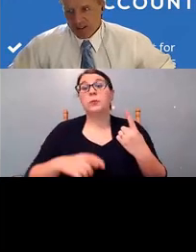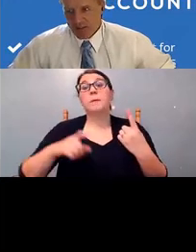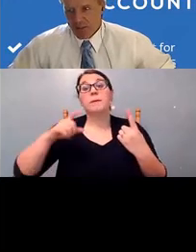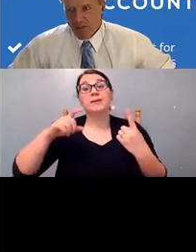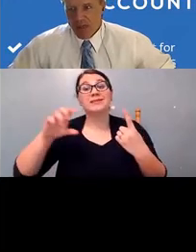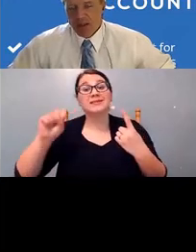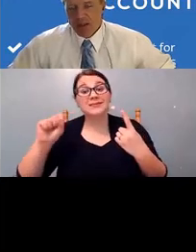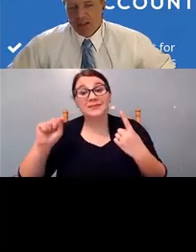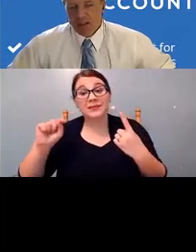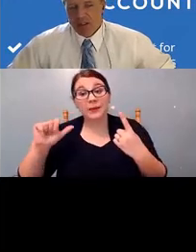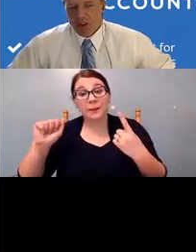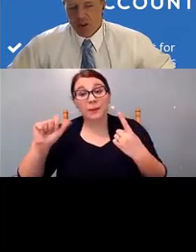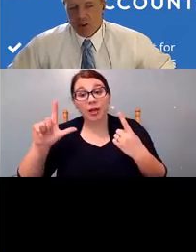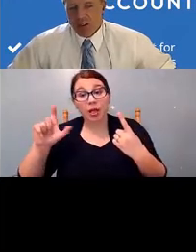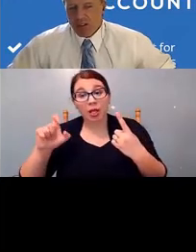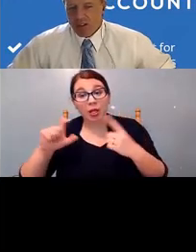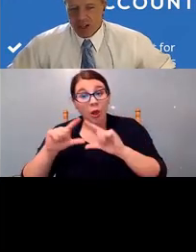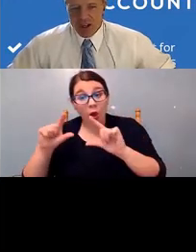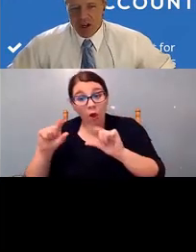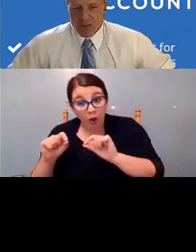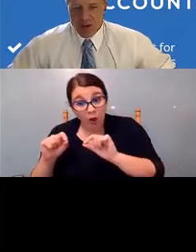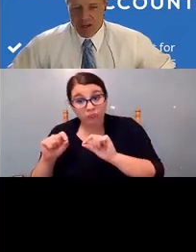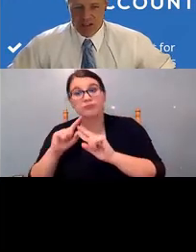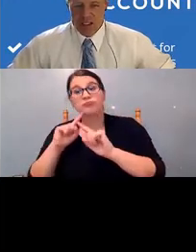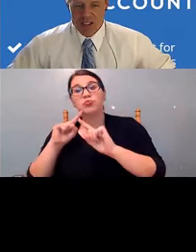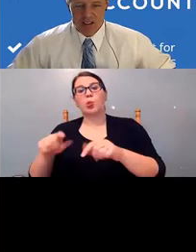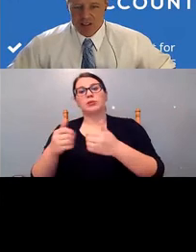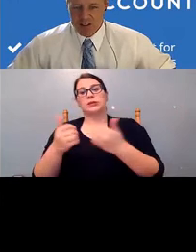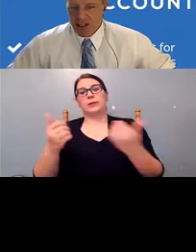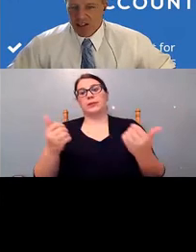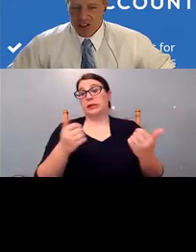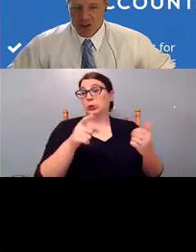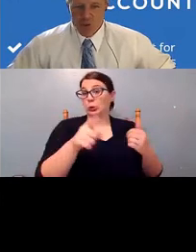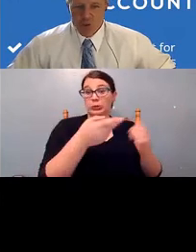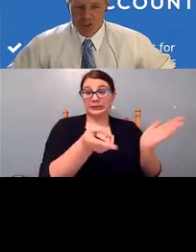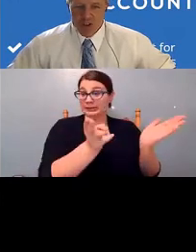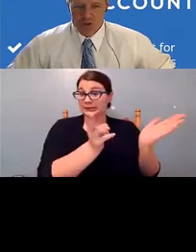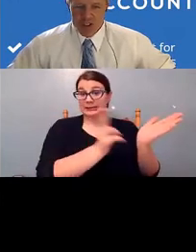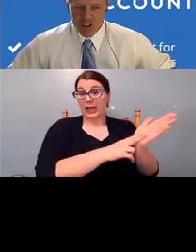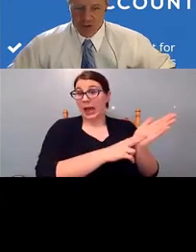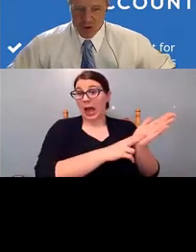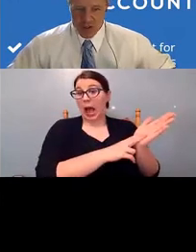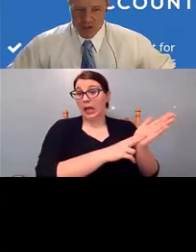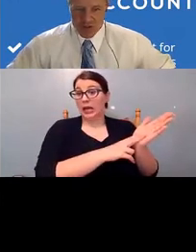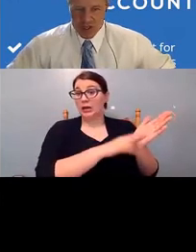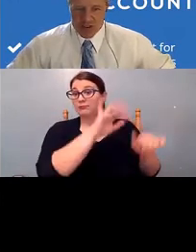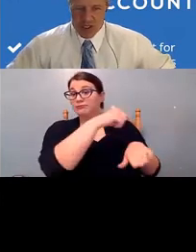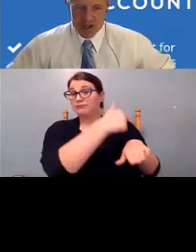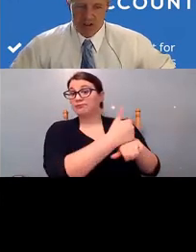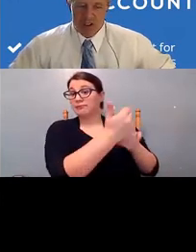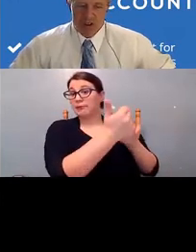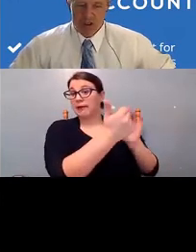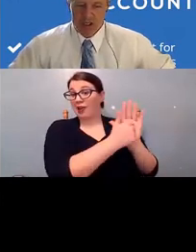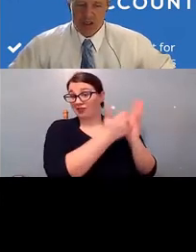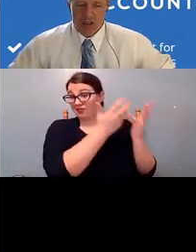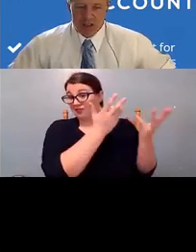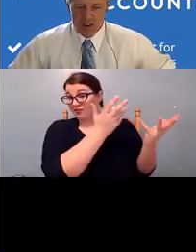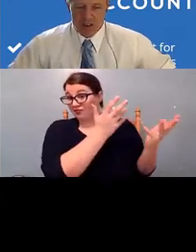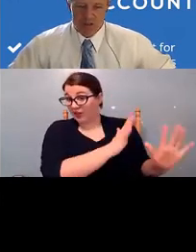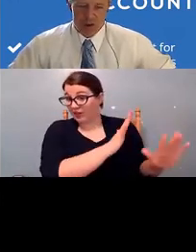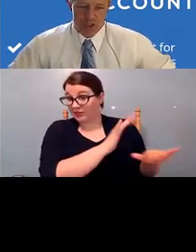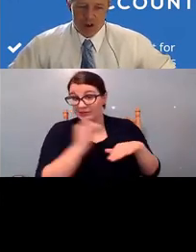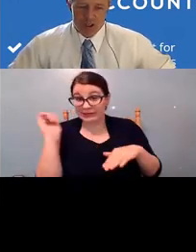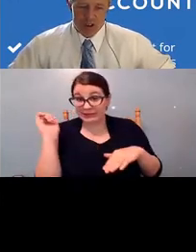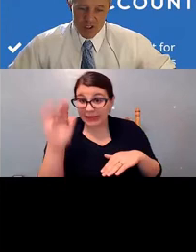separately. So it does not automatically send to you once you finish enrollment of the base account. Currently, the